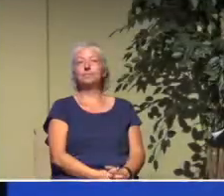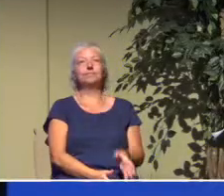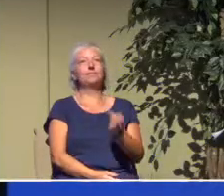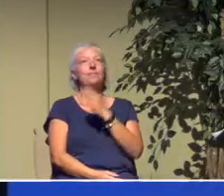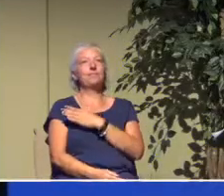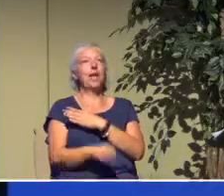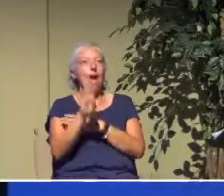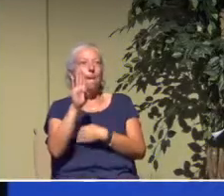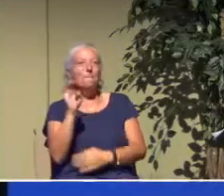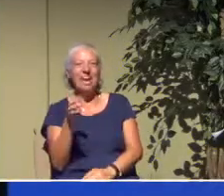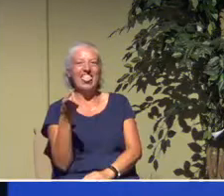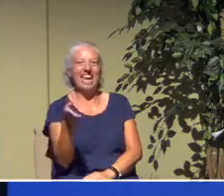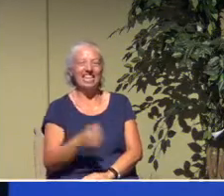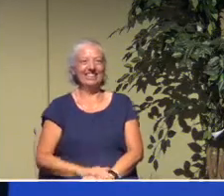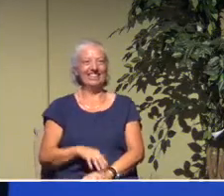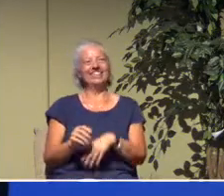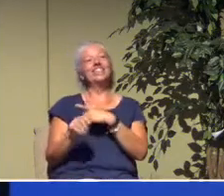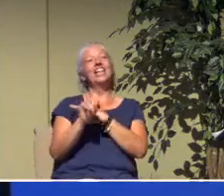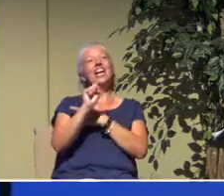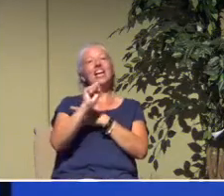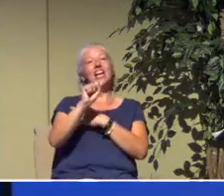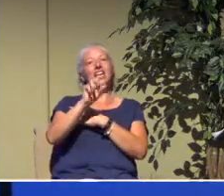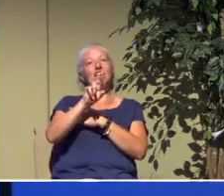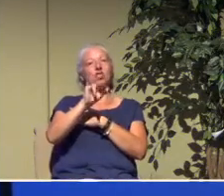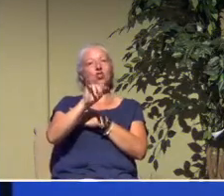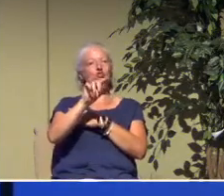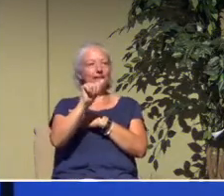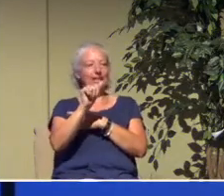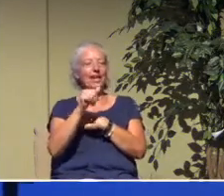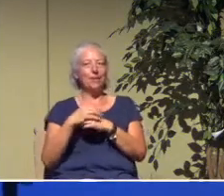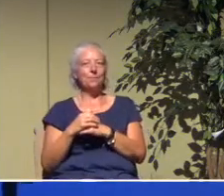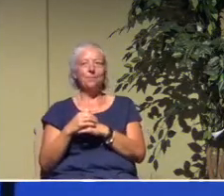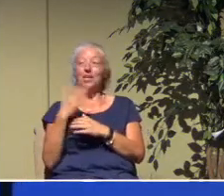Be there. Good morning.